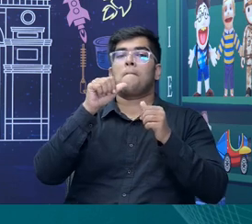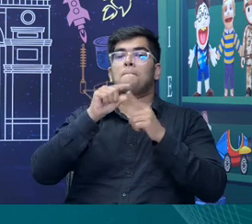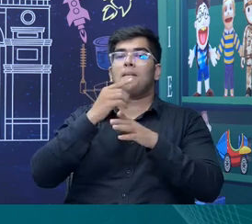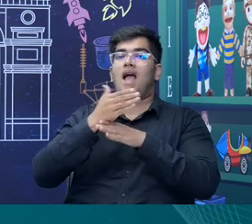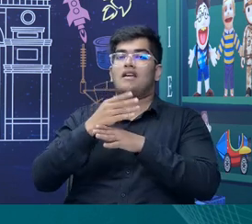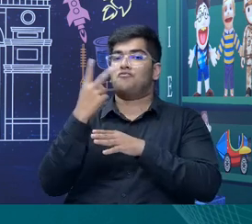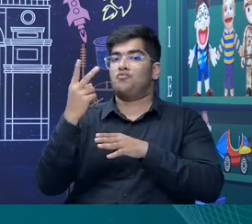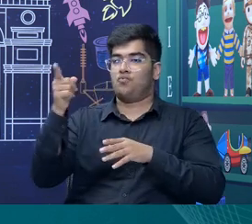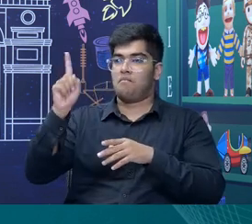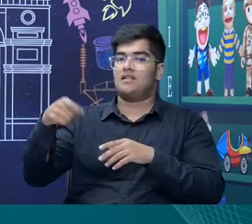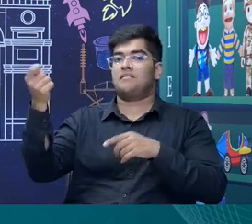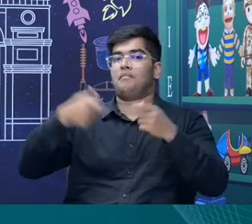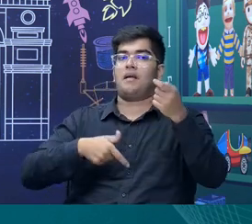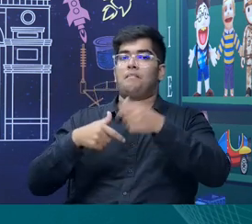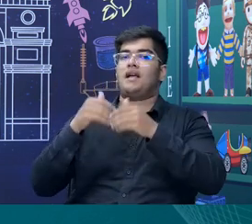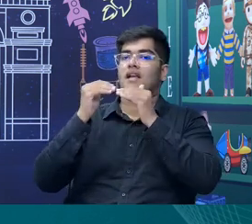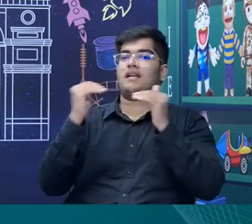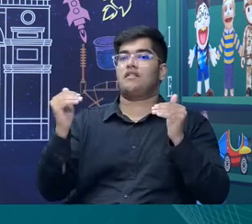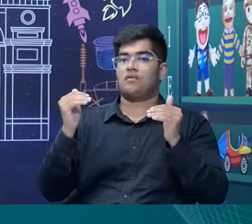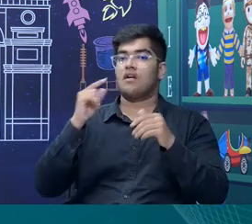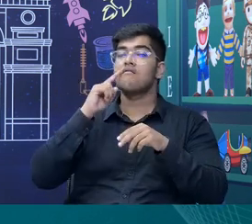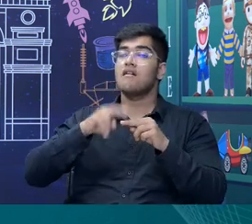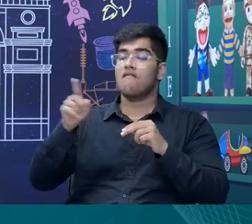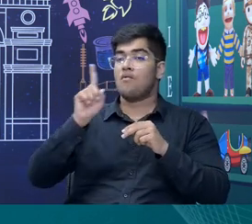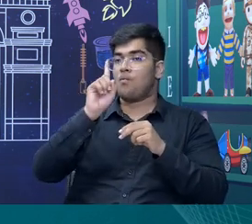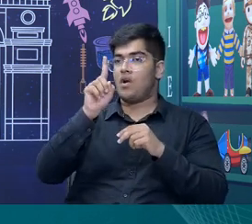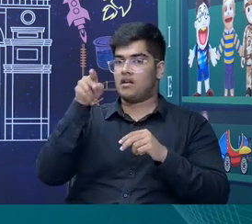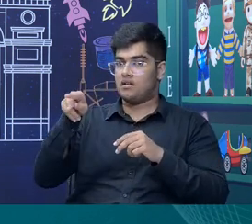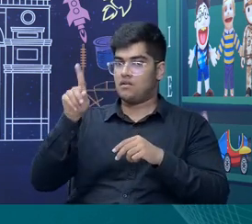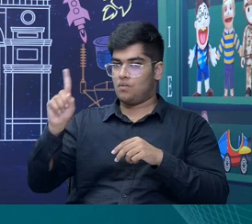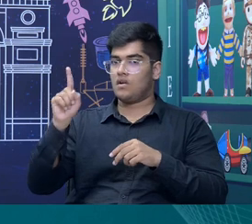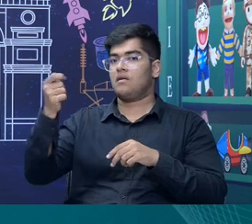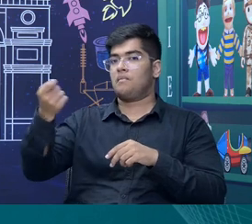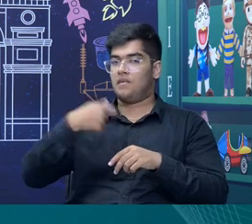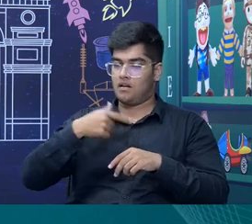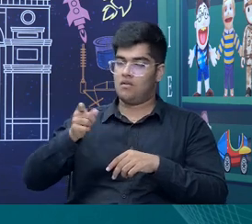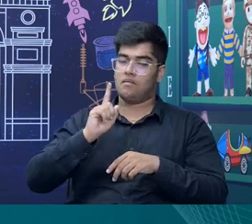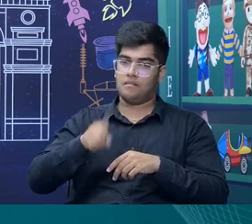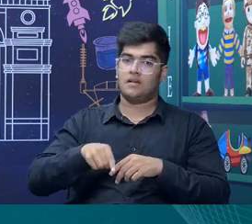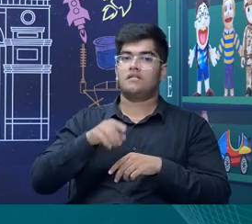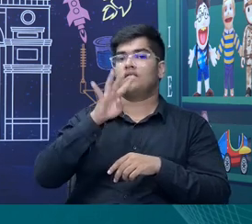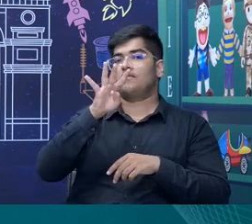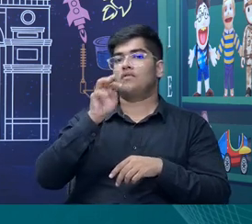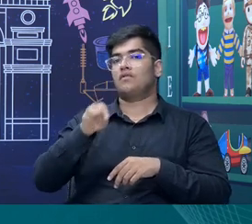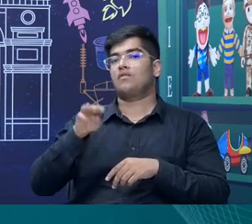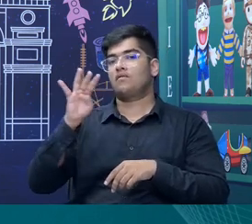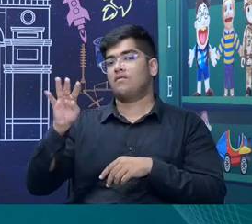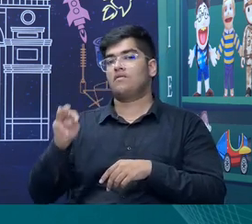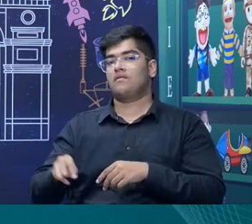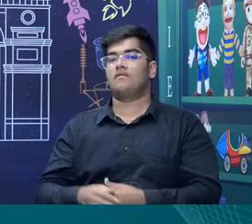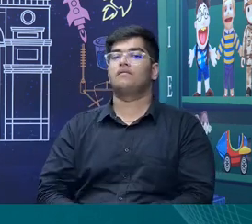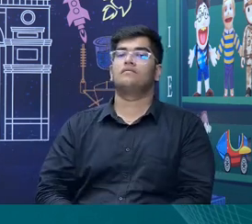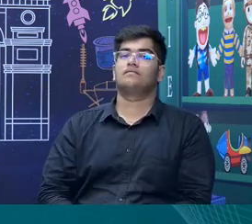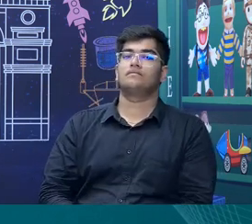tarun in their gaining ratio please remember one thing they are gaining ratio is very